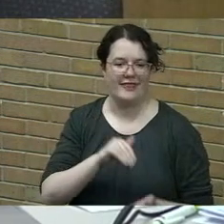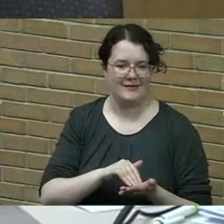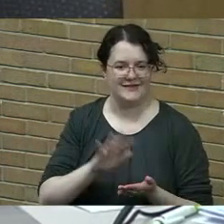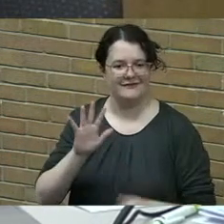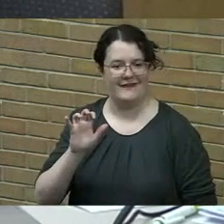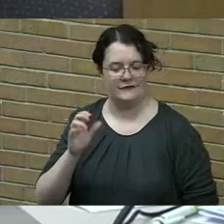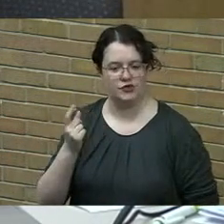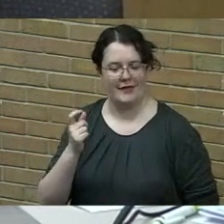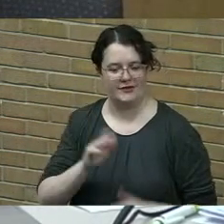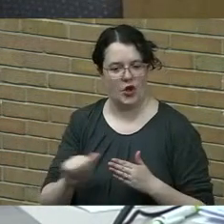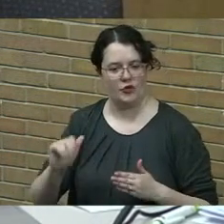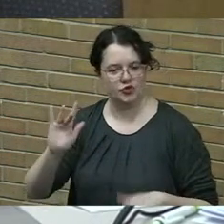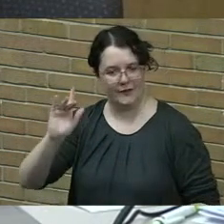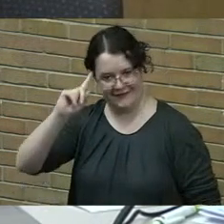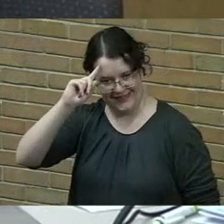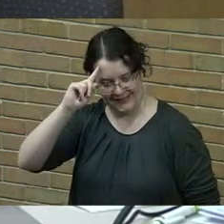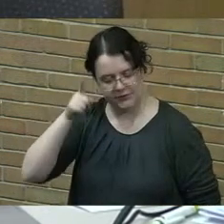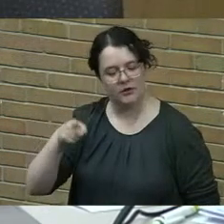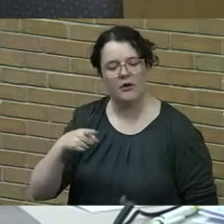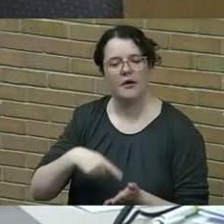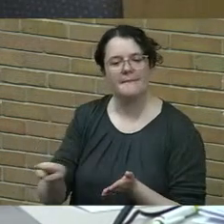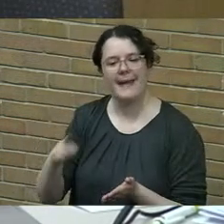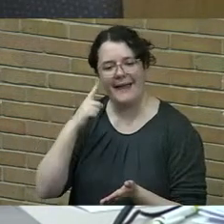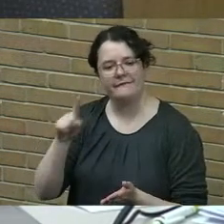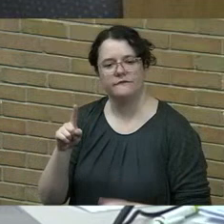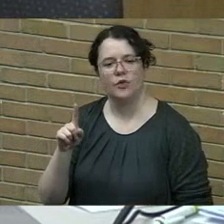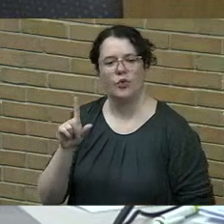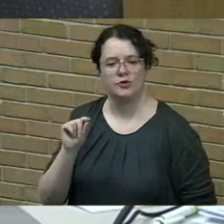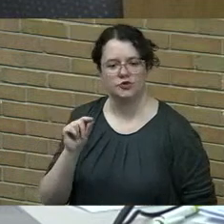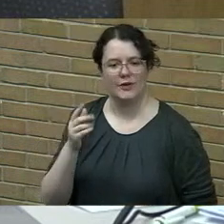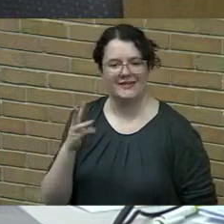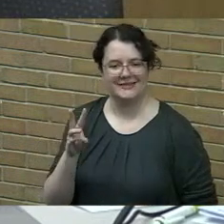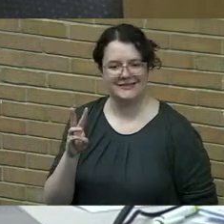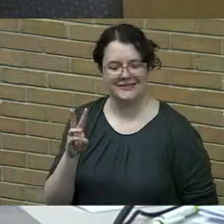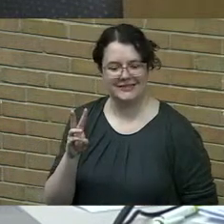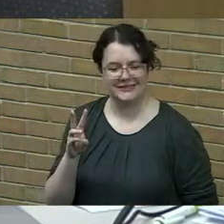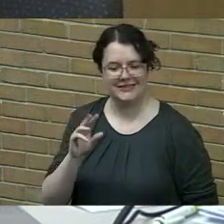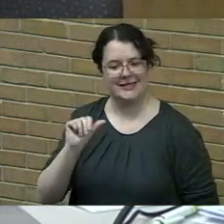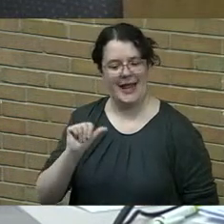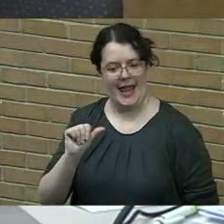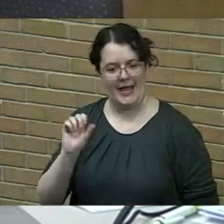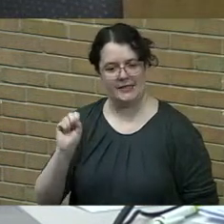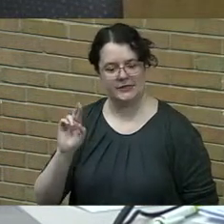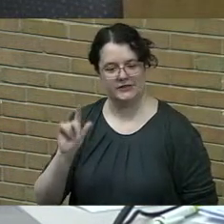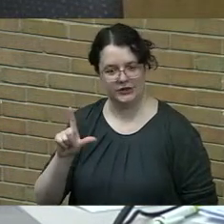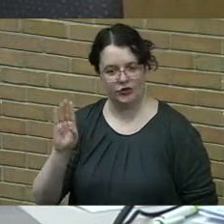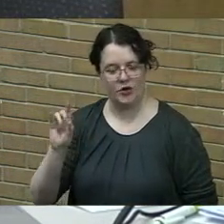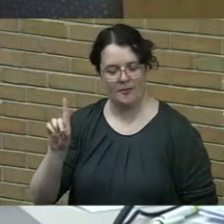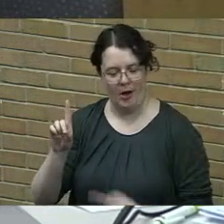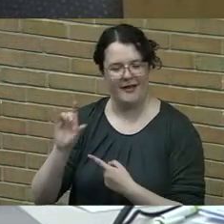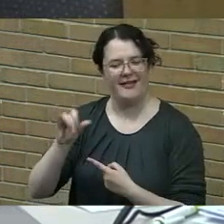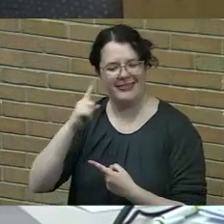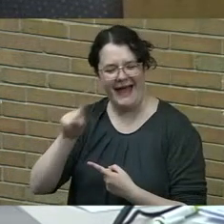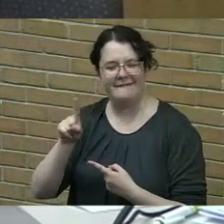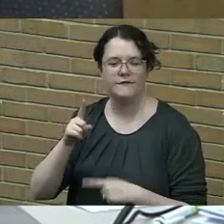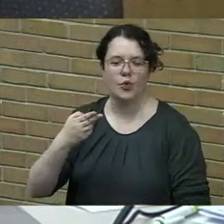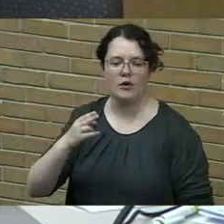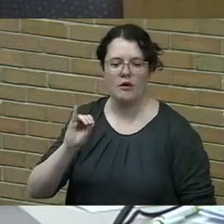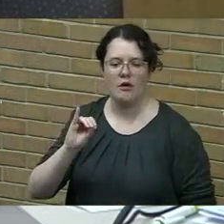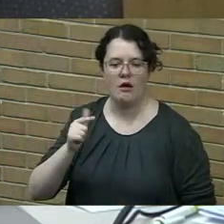$85,411.25, representing payment for the 2016A serial bond covering the Highland Crossing